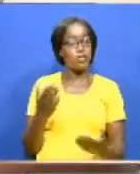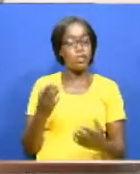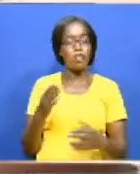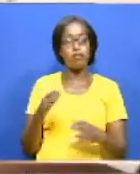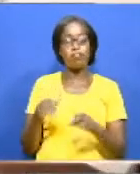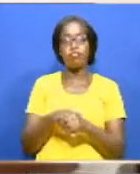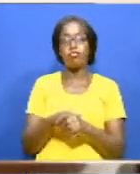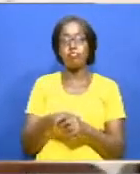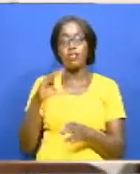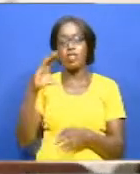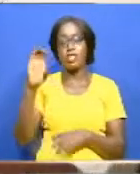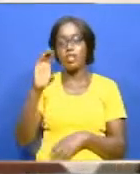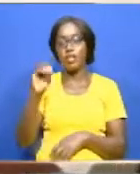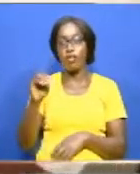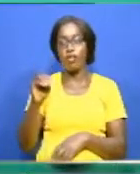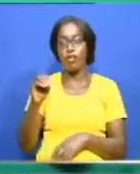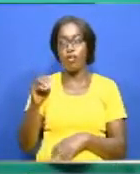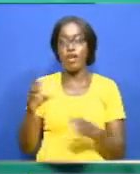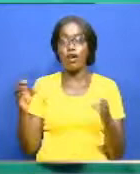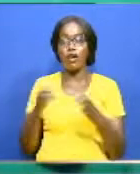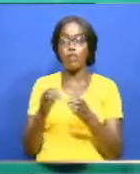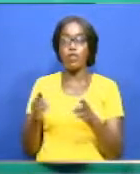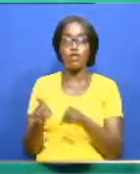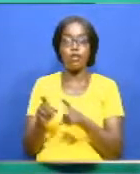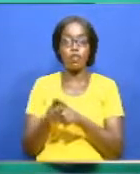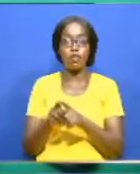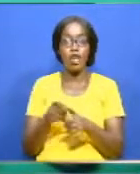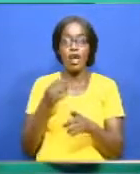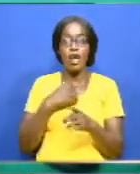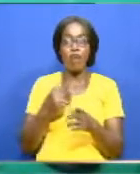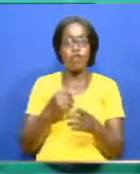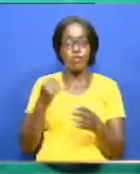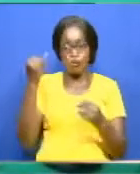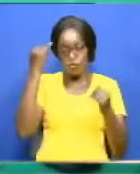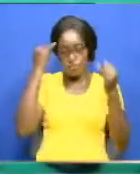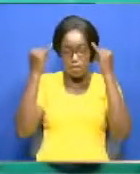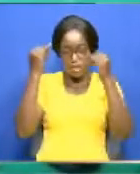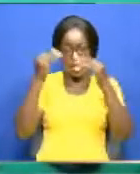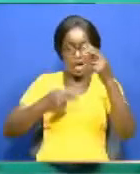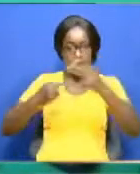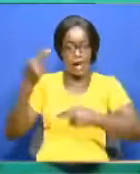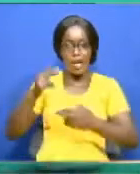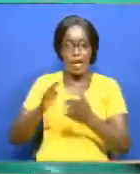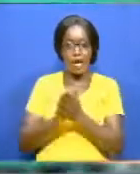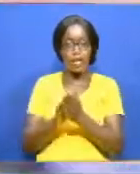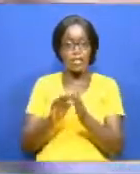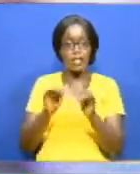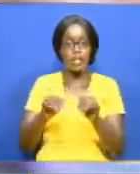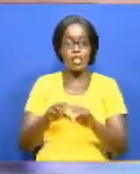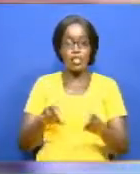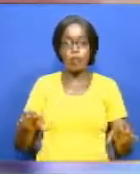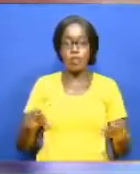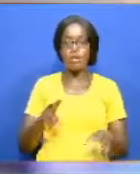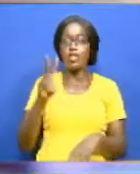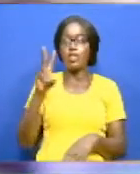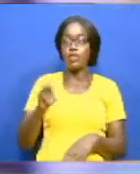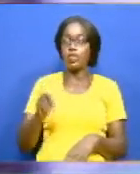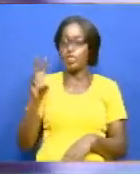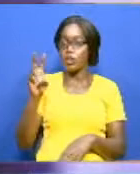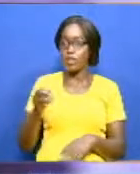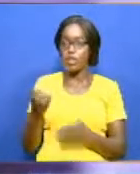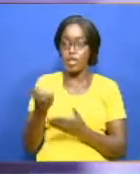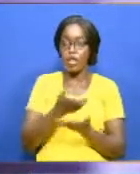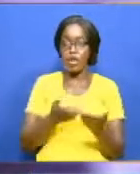the COVID pandemic, companies have also been forced to innovate to stay afloat. The 2020 Economic Survey report shows